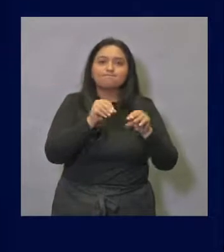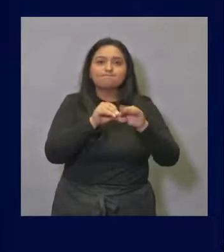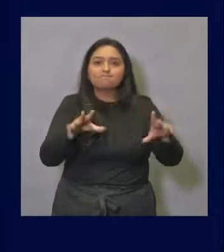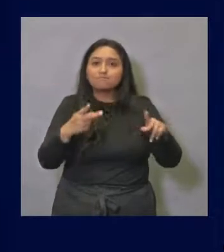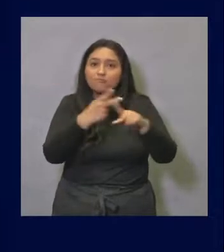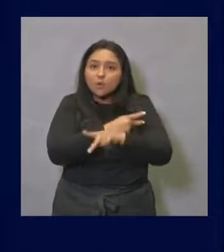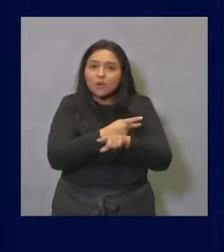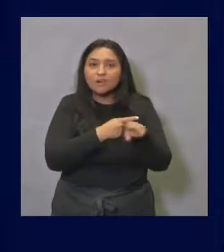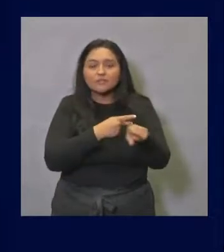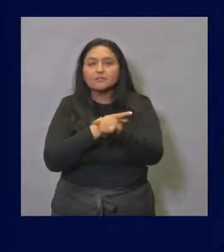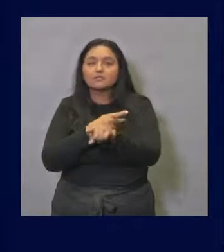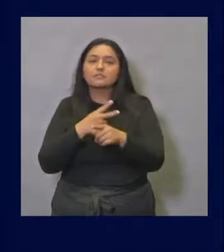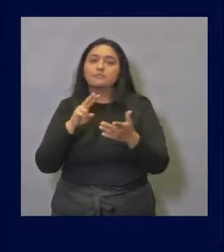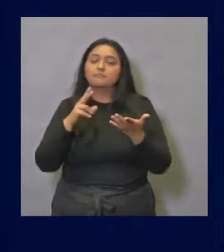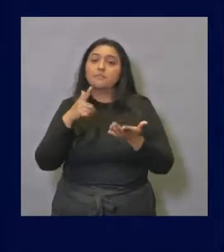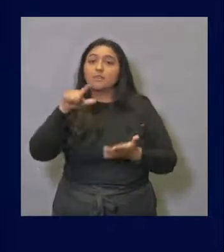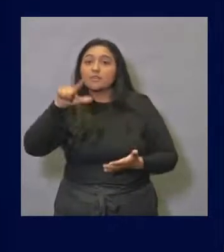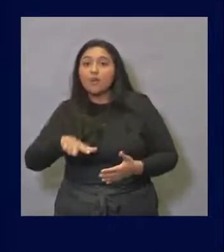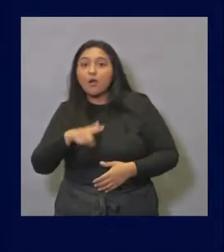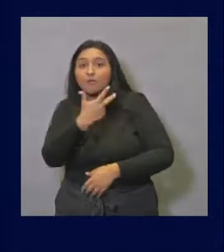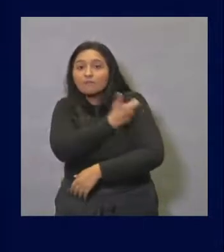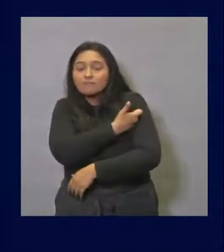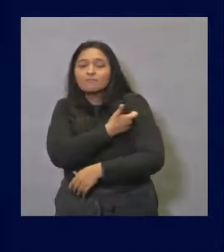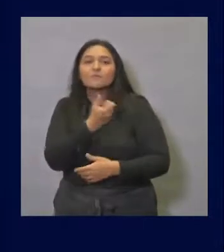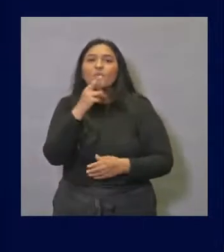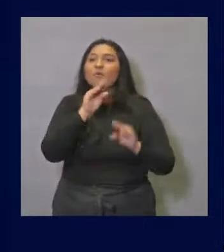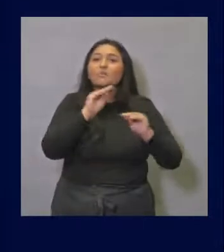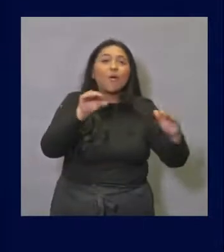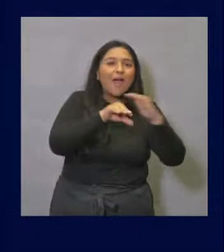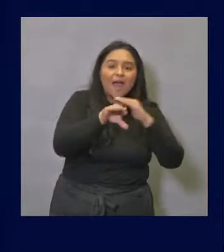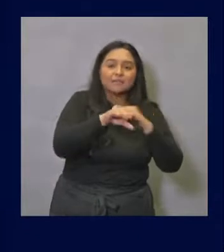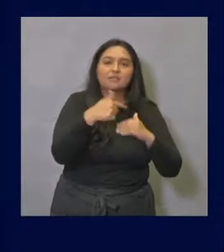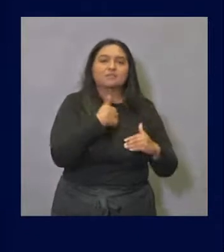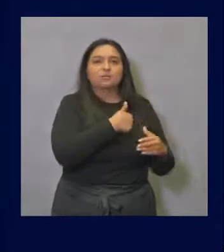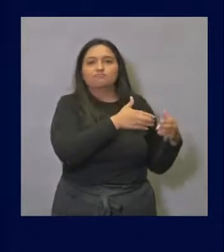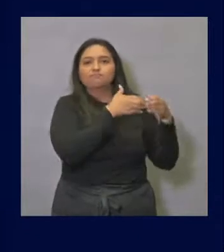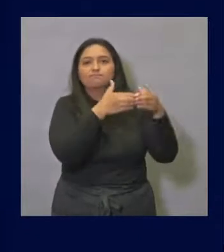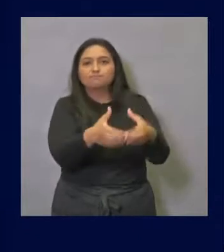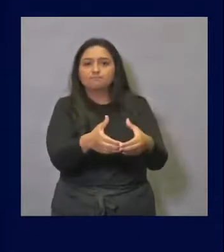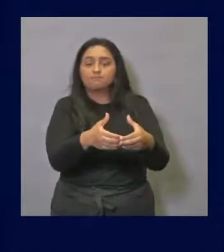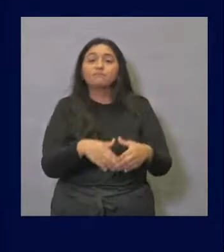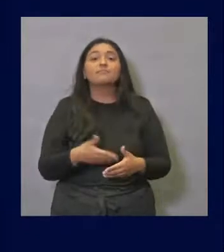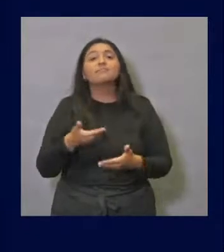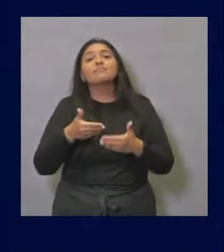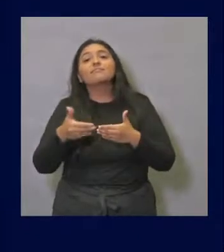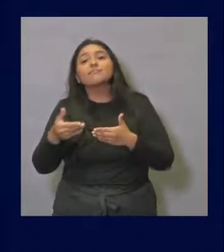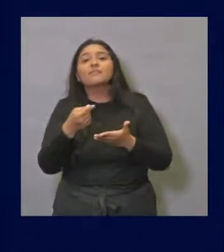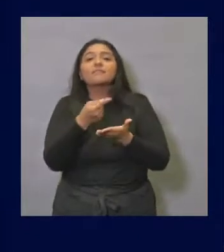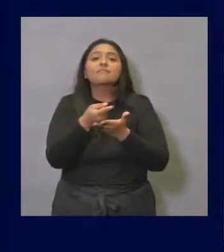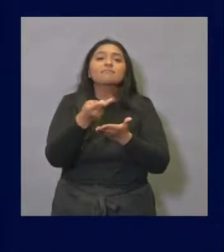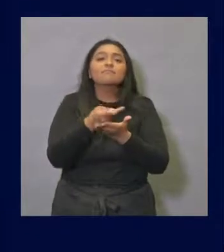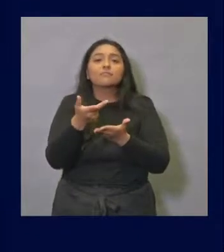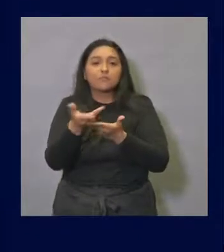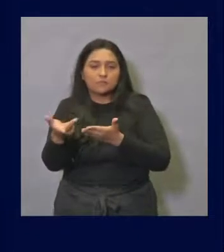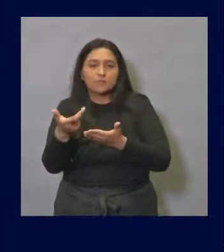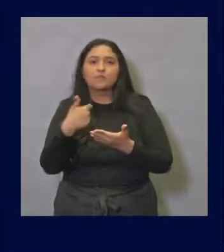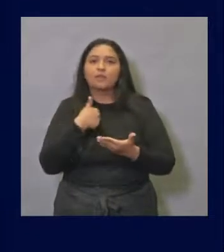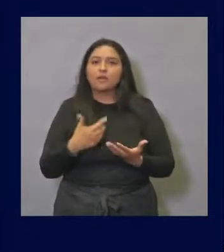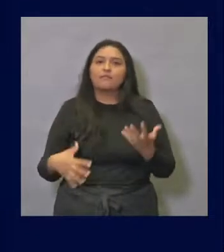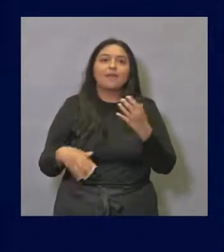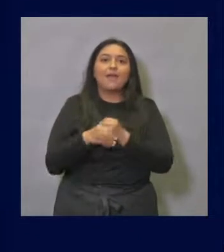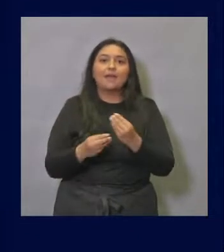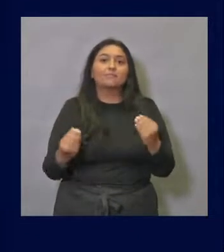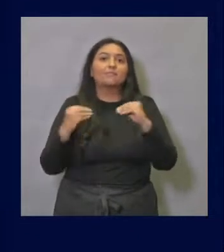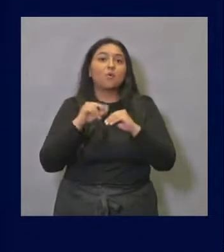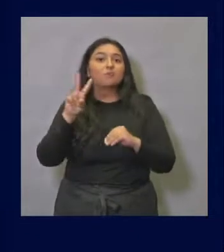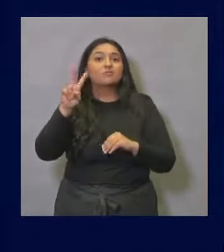low vaccination rates or there's a lack of access. In the coming weeks, we have an additional 237 mobile vaccination sites